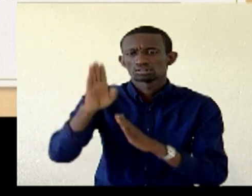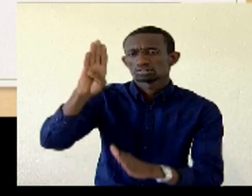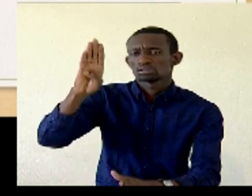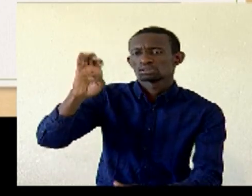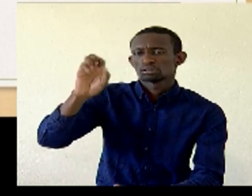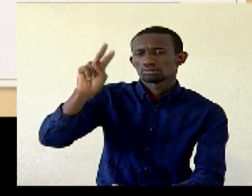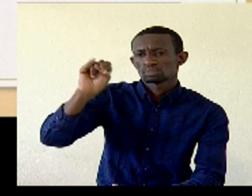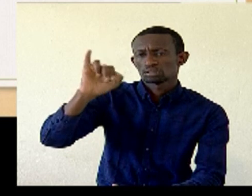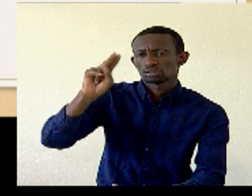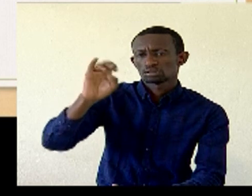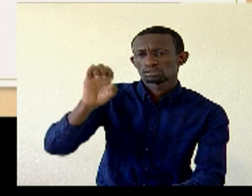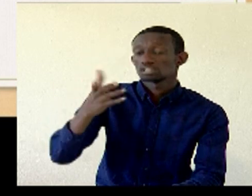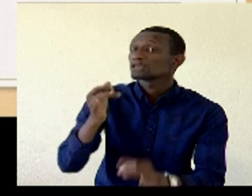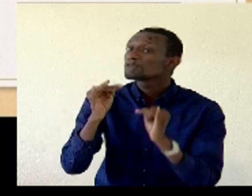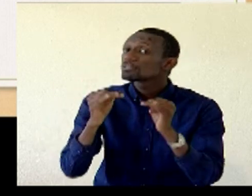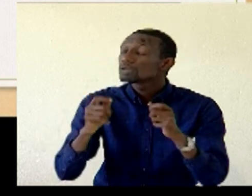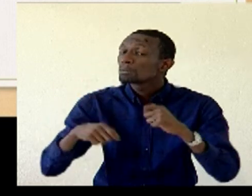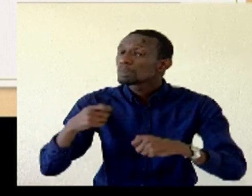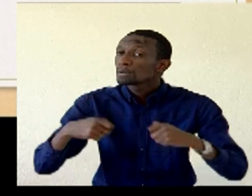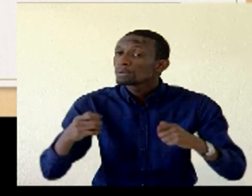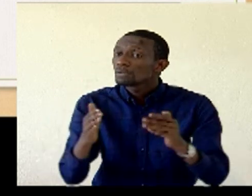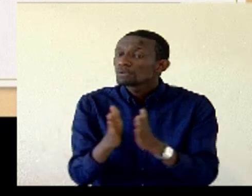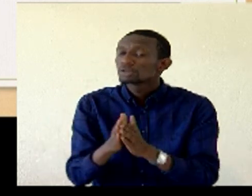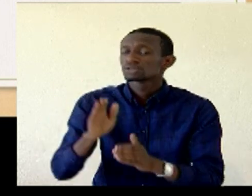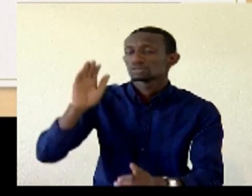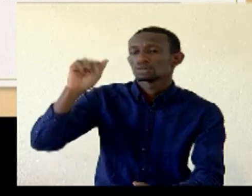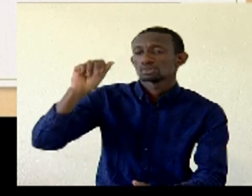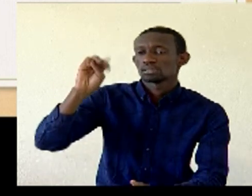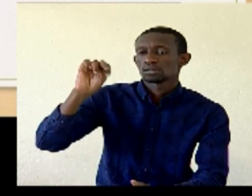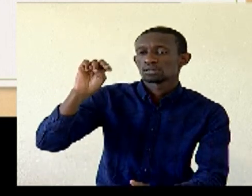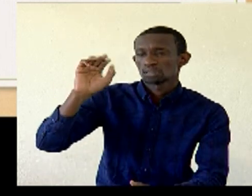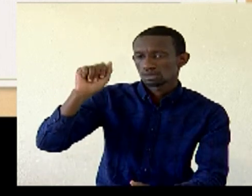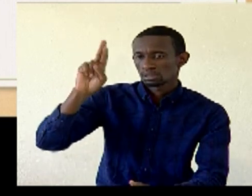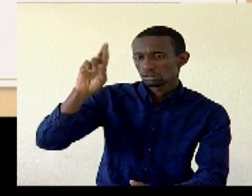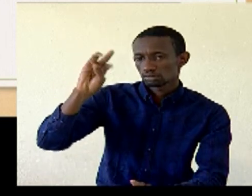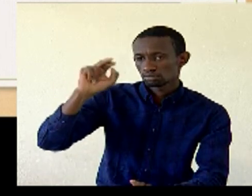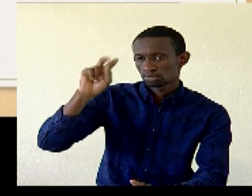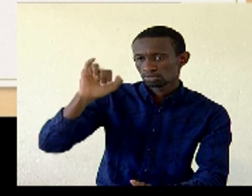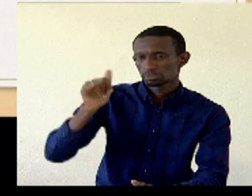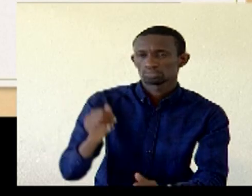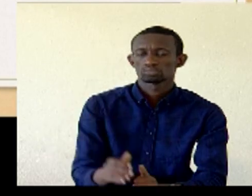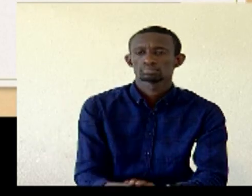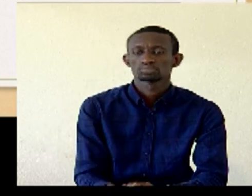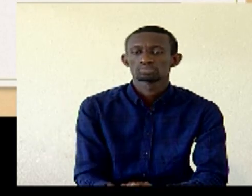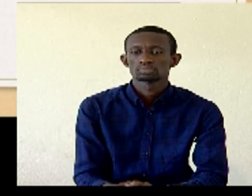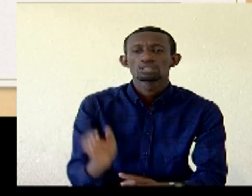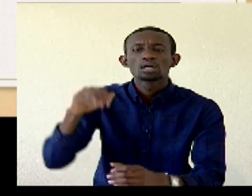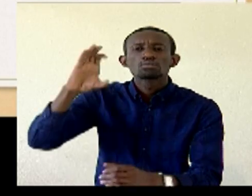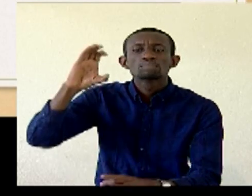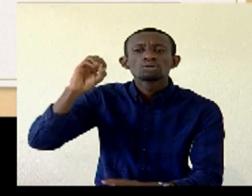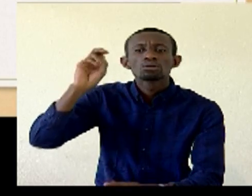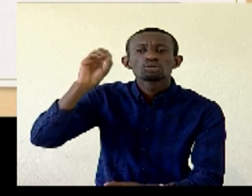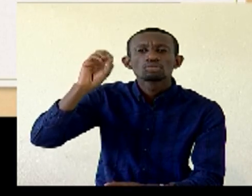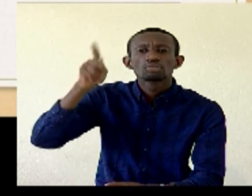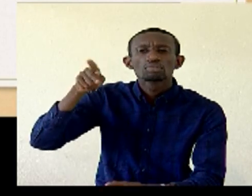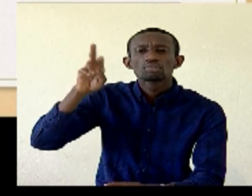they are reacted with ammonia in presence of copper salt. So the salt of copper, either copper 2 sulfate,